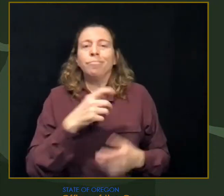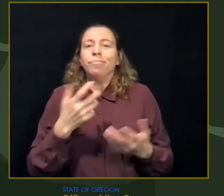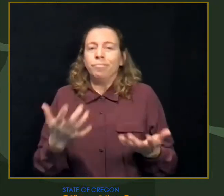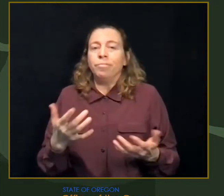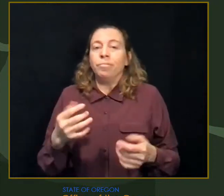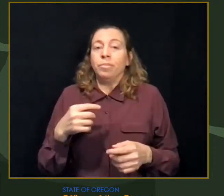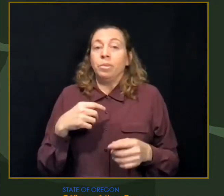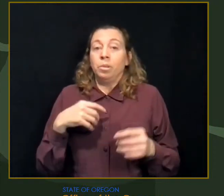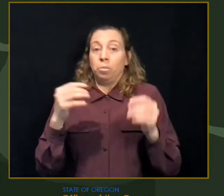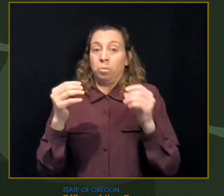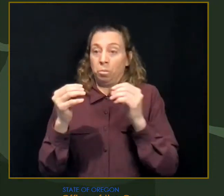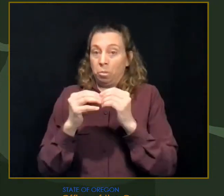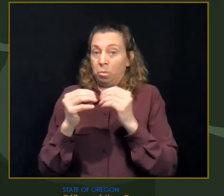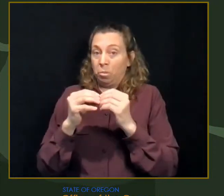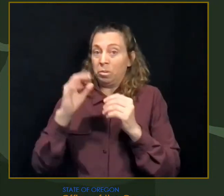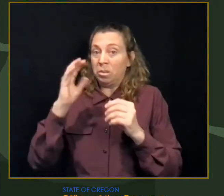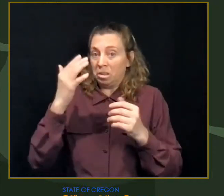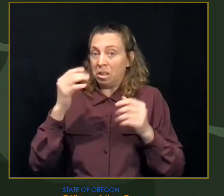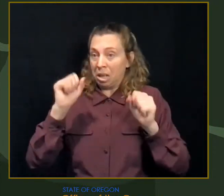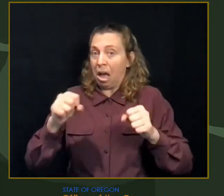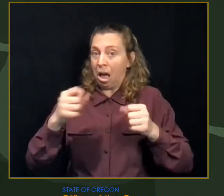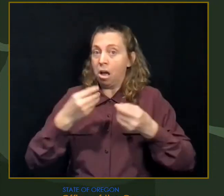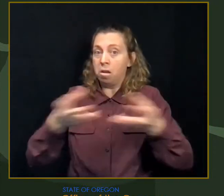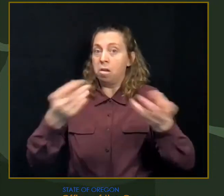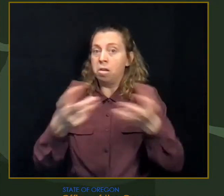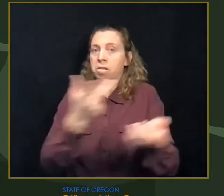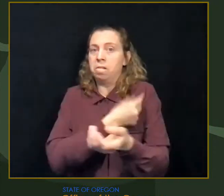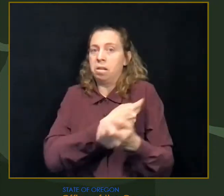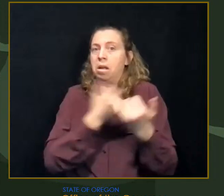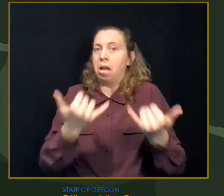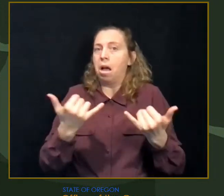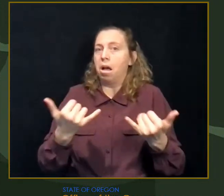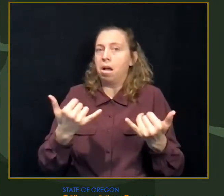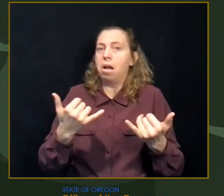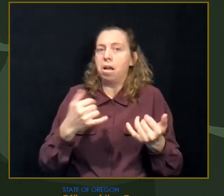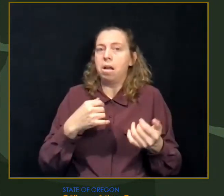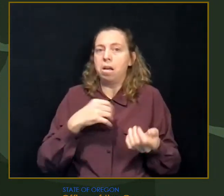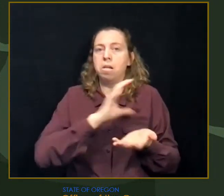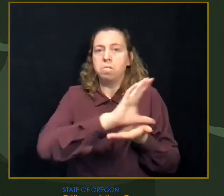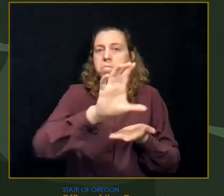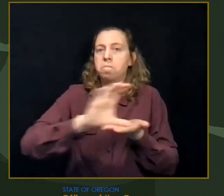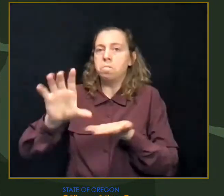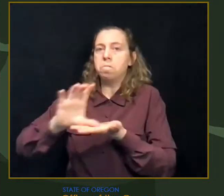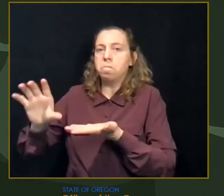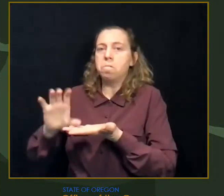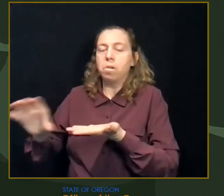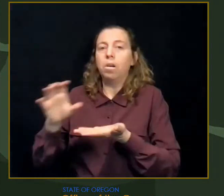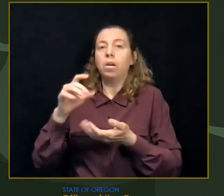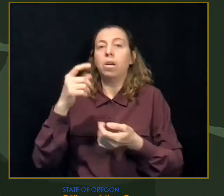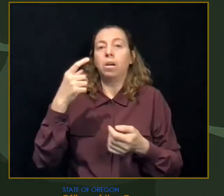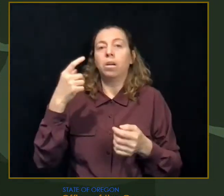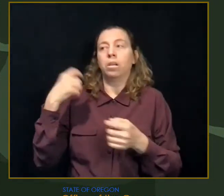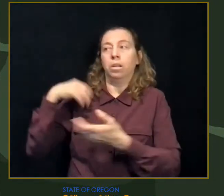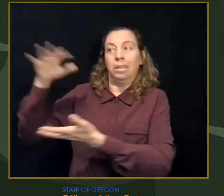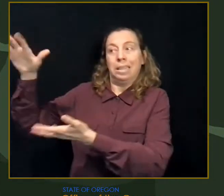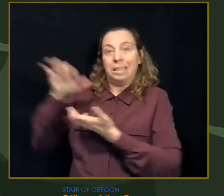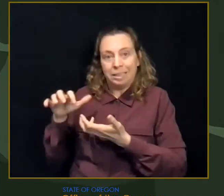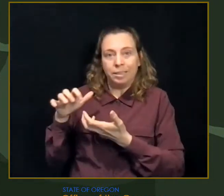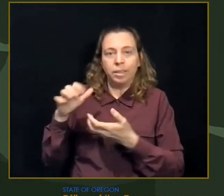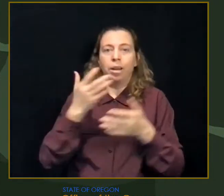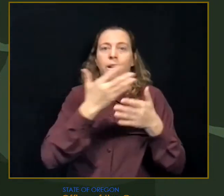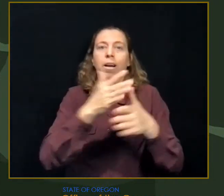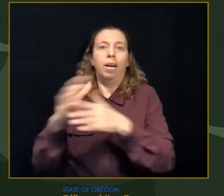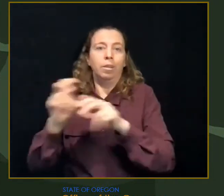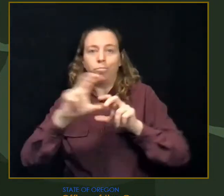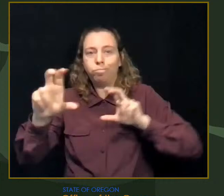vaccine as we get more of them coming into our state week over week. We have already begun providing vaccine